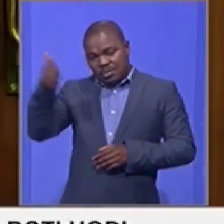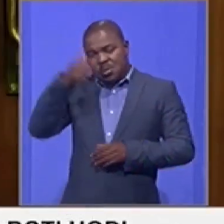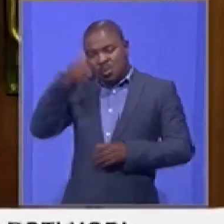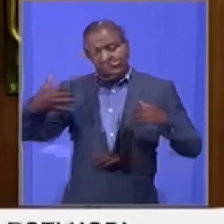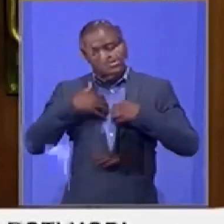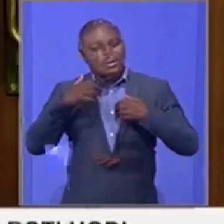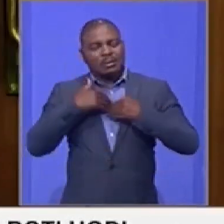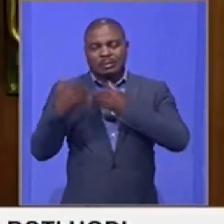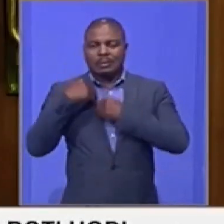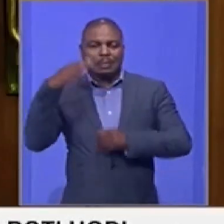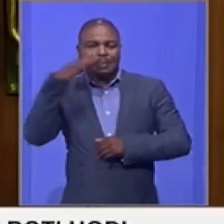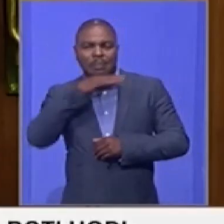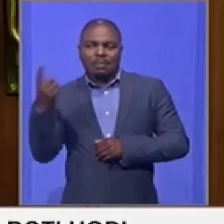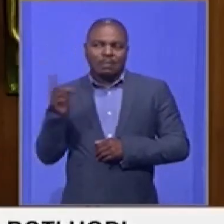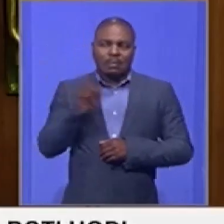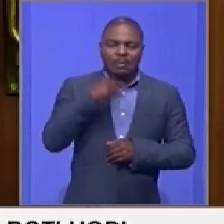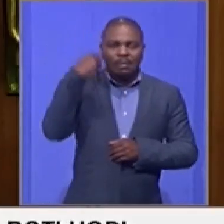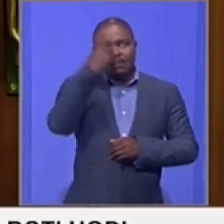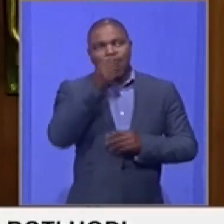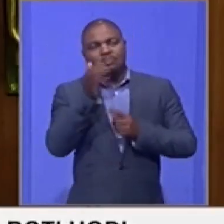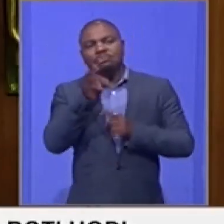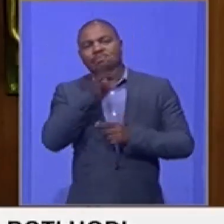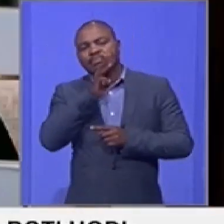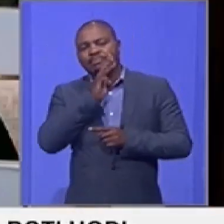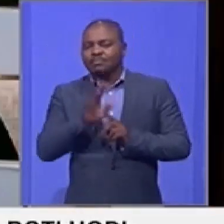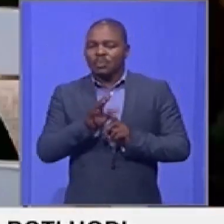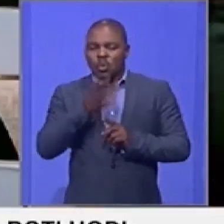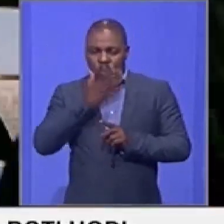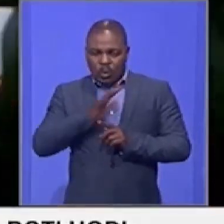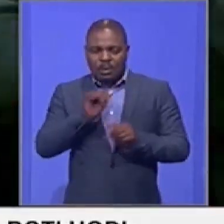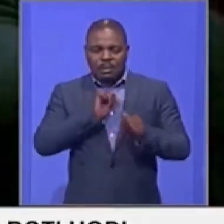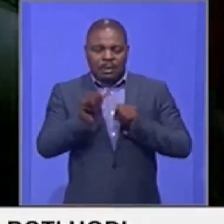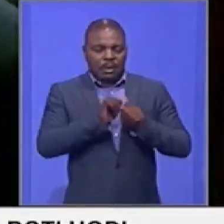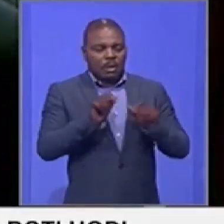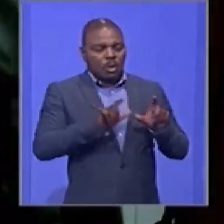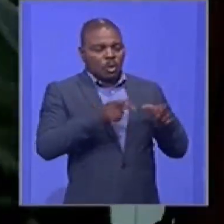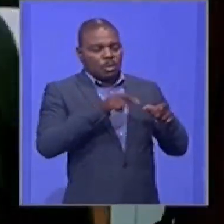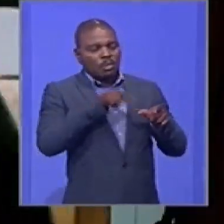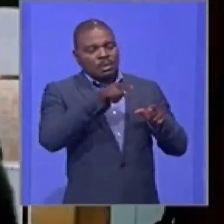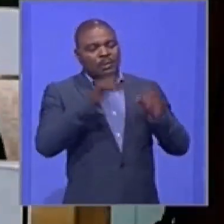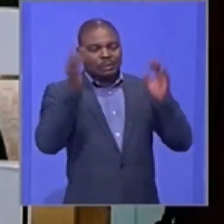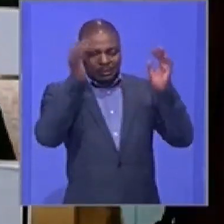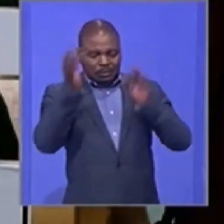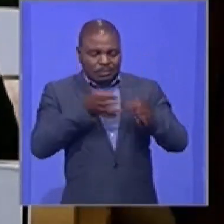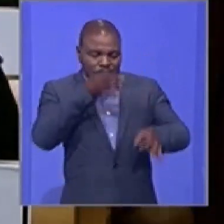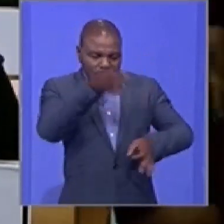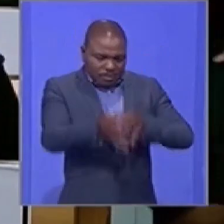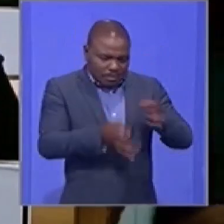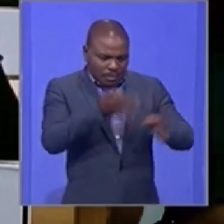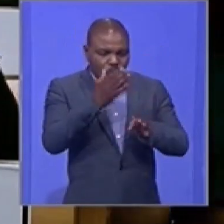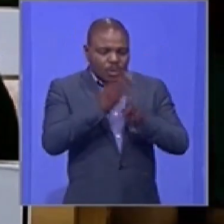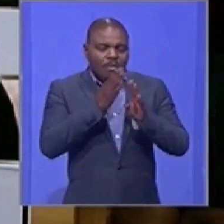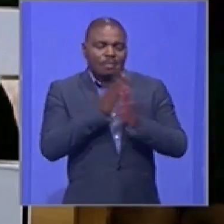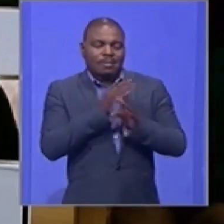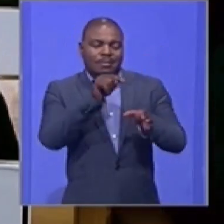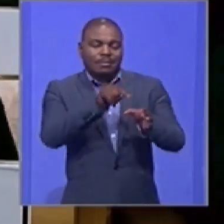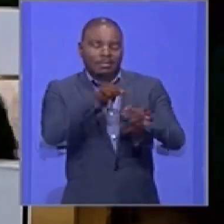gagwe go tlhagelela mo phatlalatseng mme o bona go le botoka go begela komiti ya tsa botlhodi e o e dirang mo